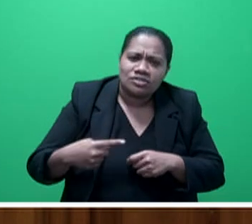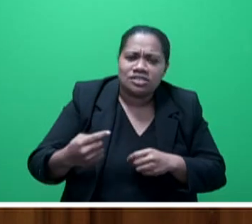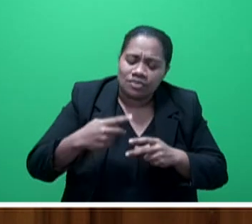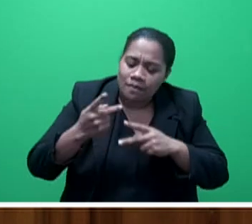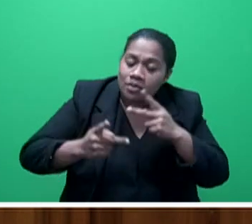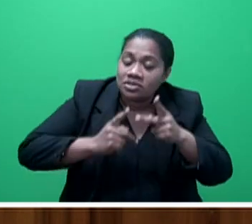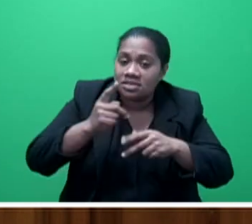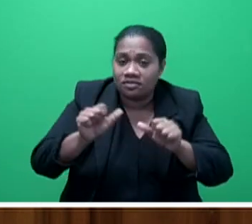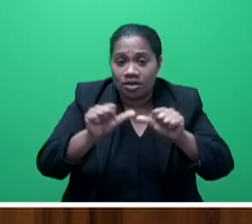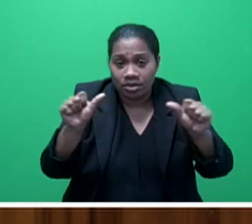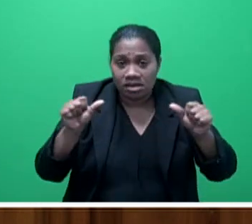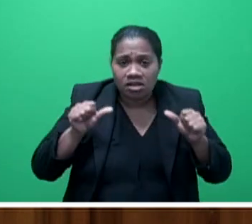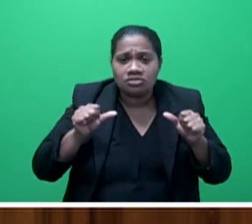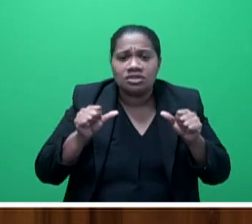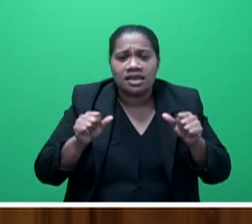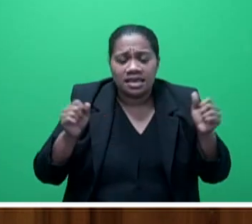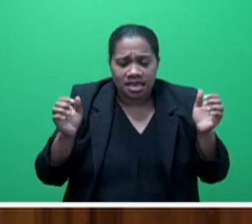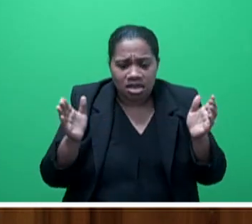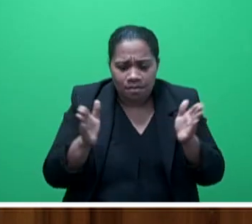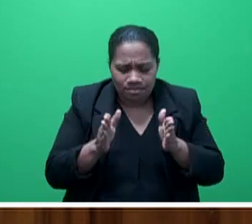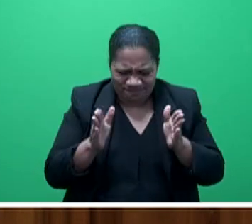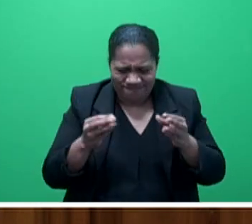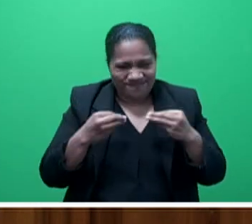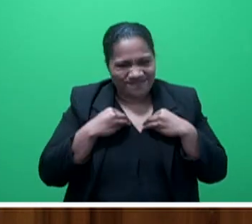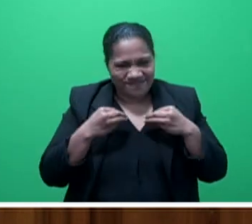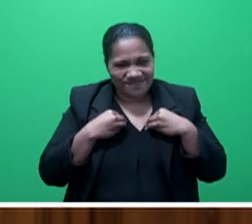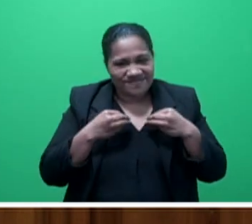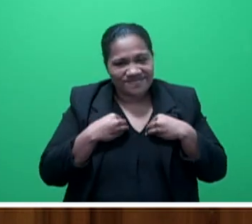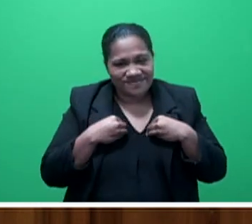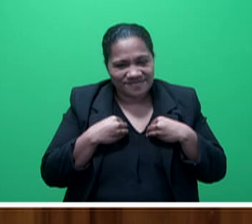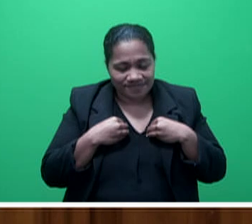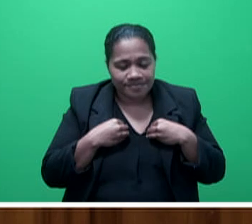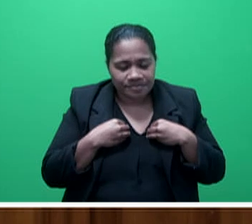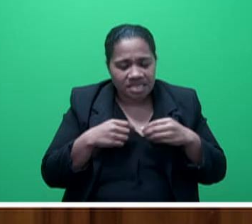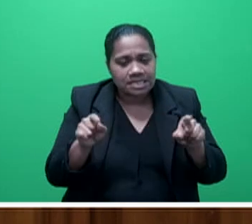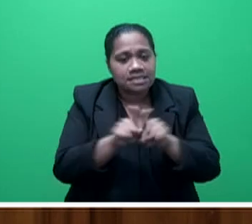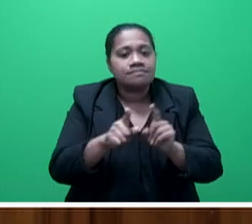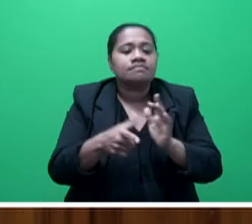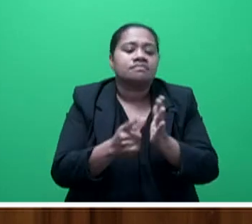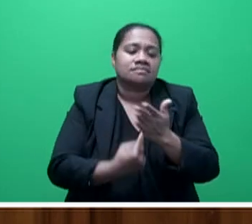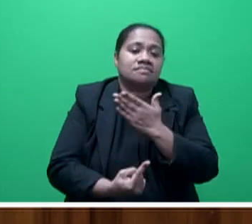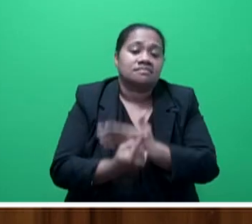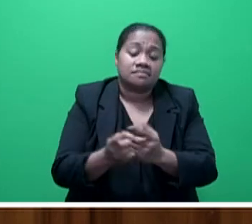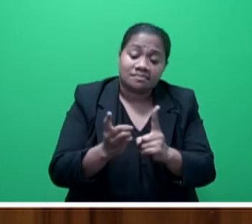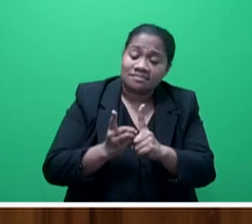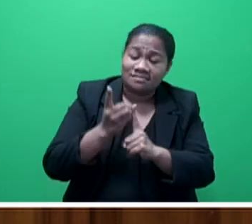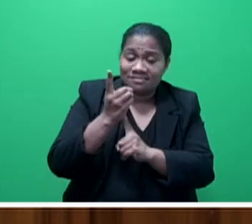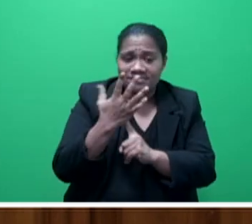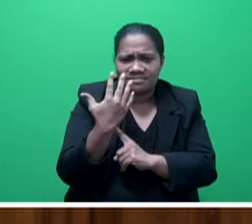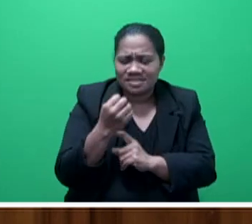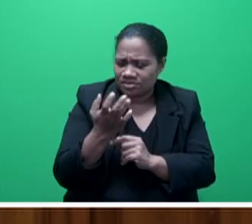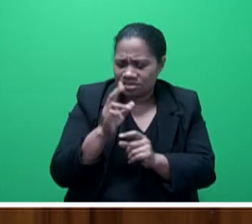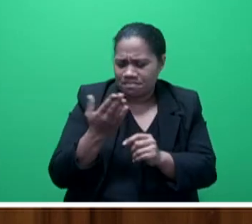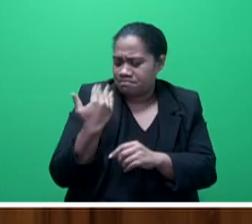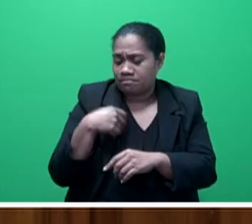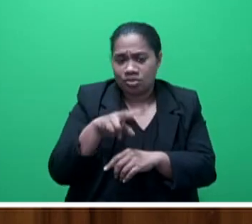on commerce, and our micro and small medium enterprises. At the same time, the developments we have brought into place these past few years